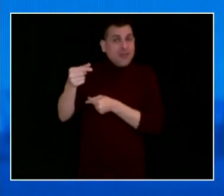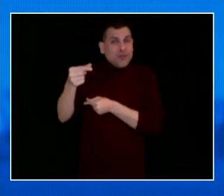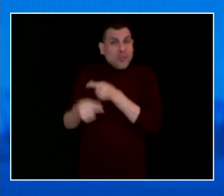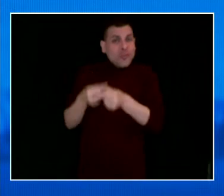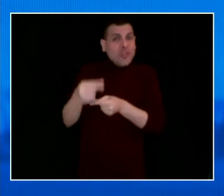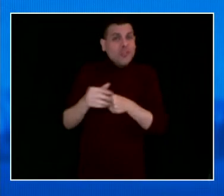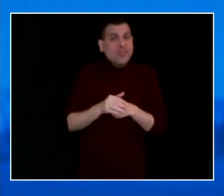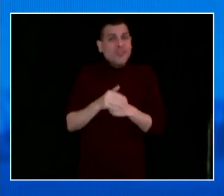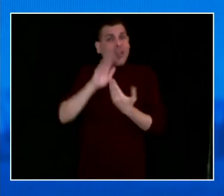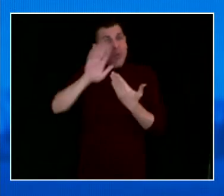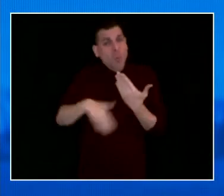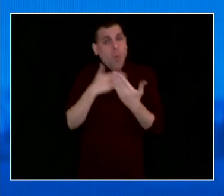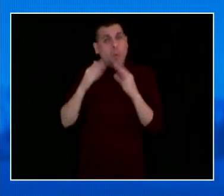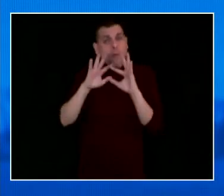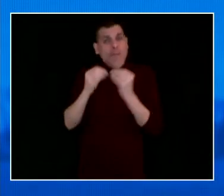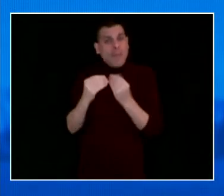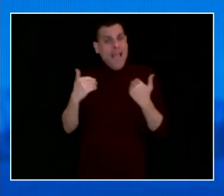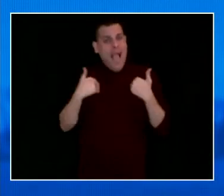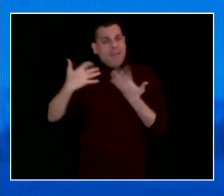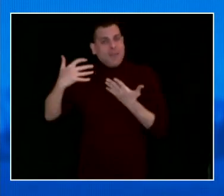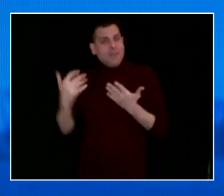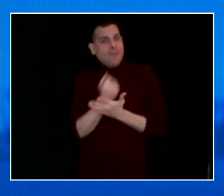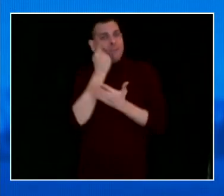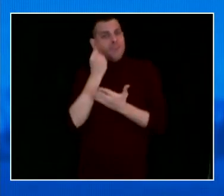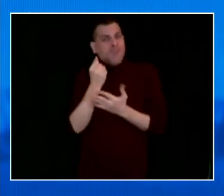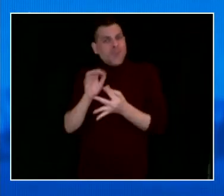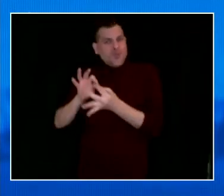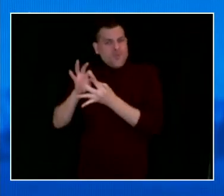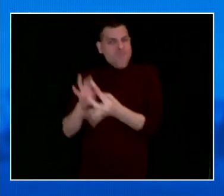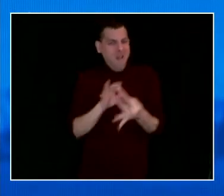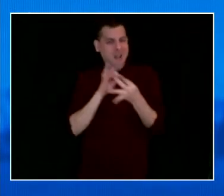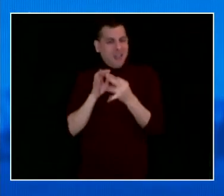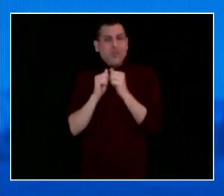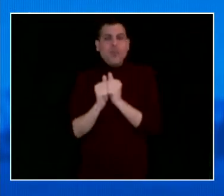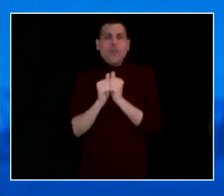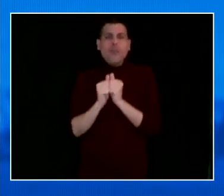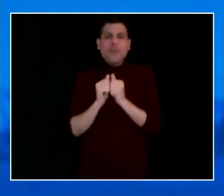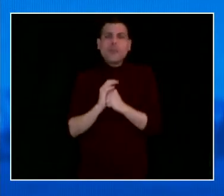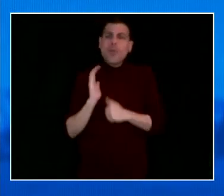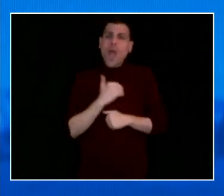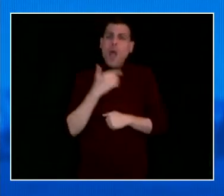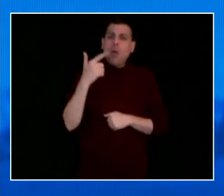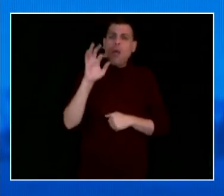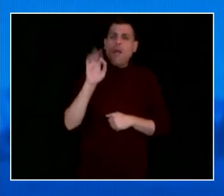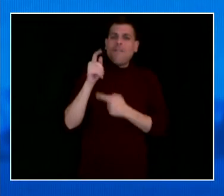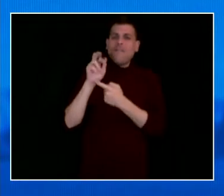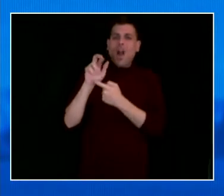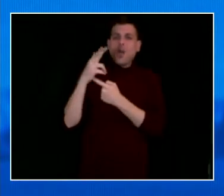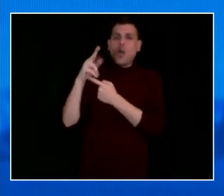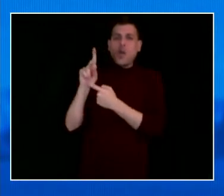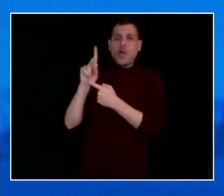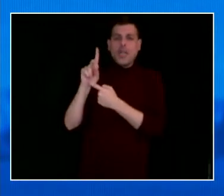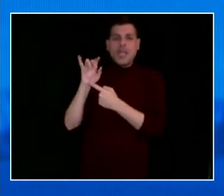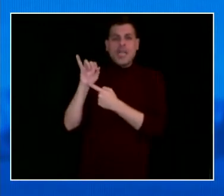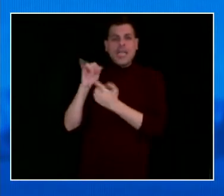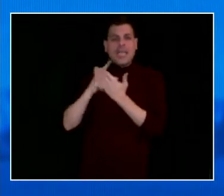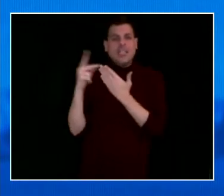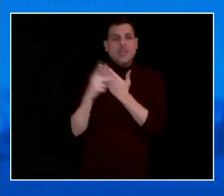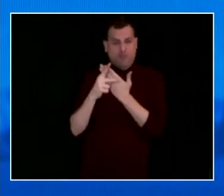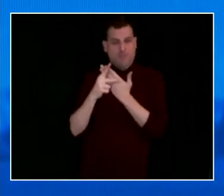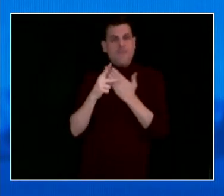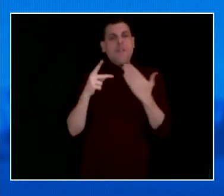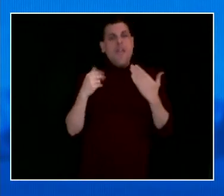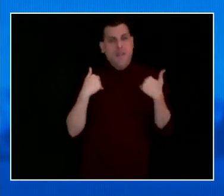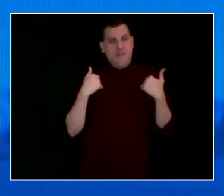build those strong bonds. Our fatherhood initiatives helps fathers to do just that with free